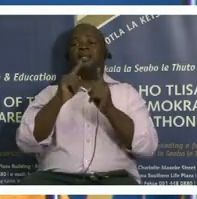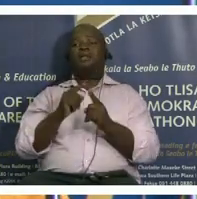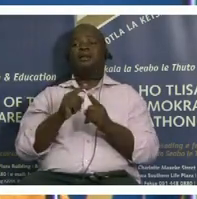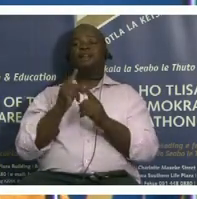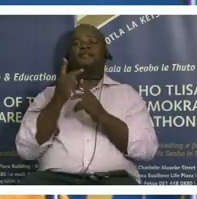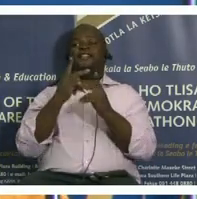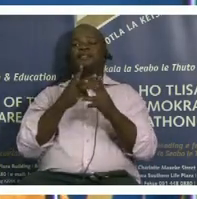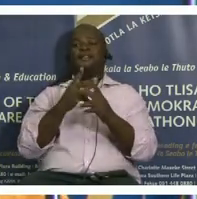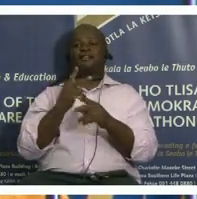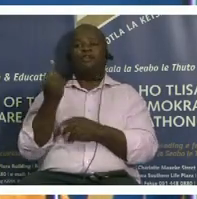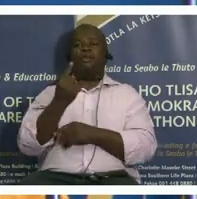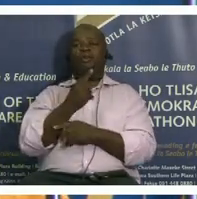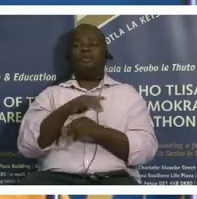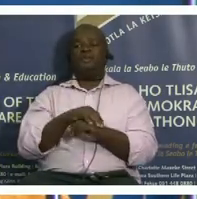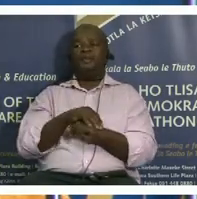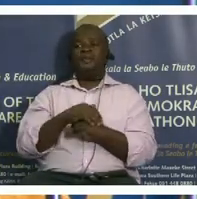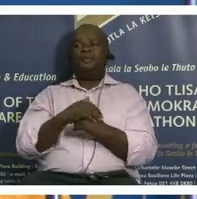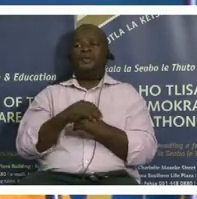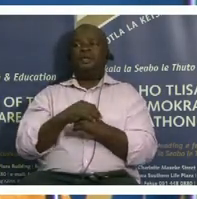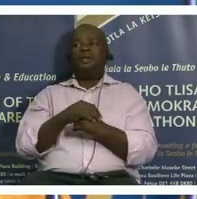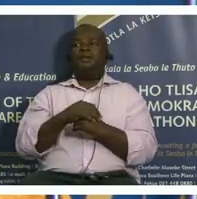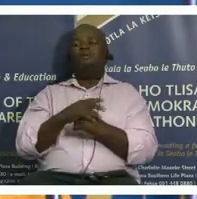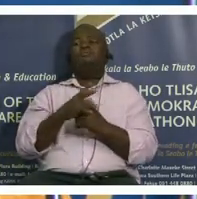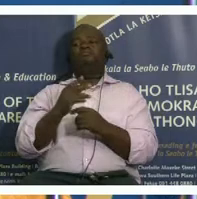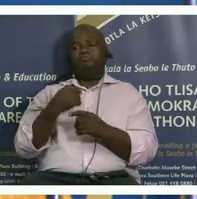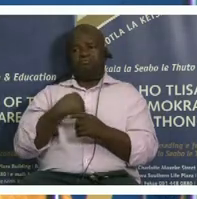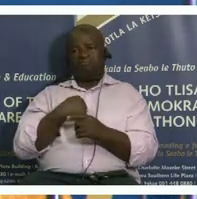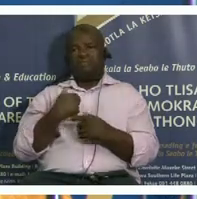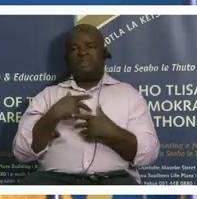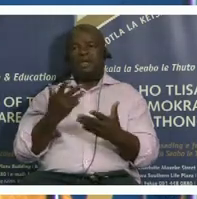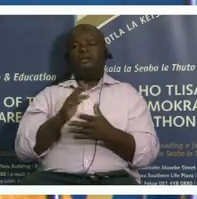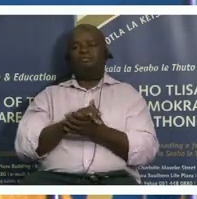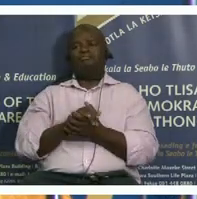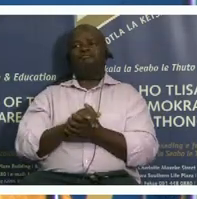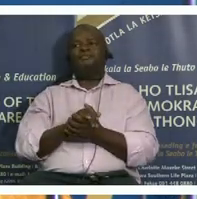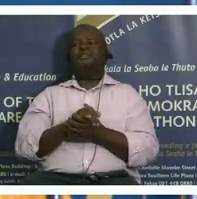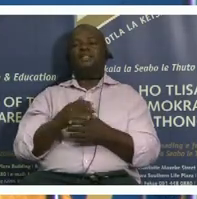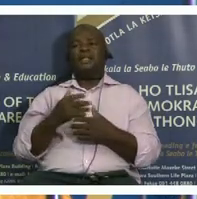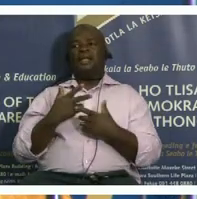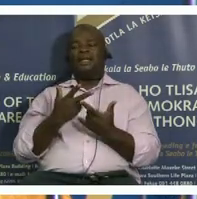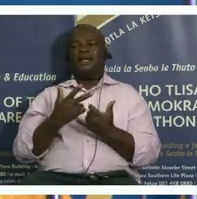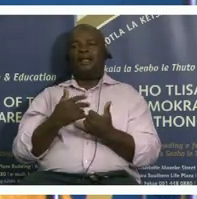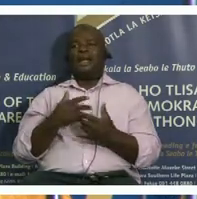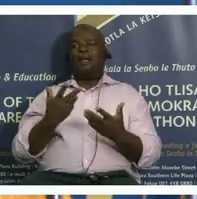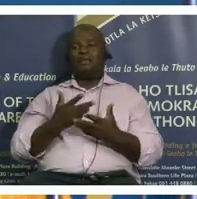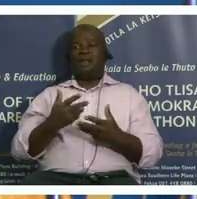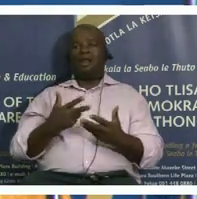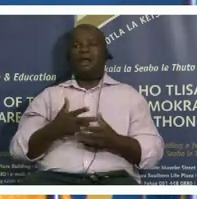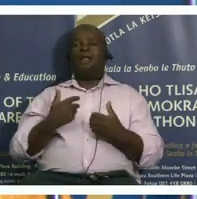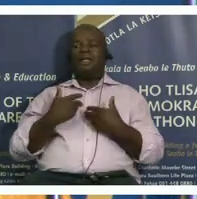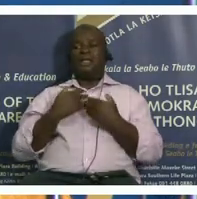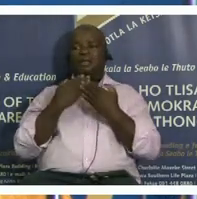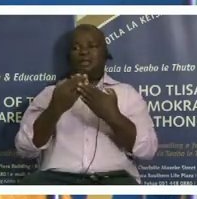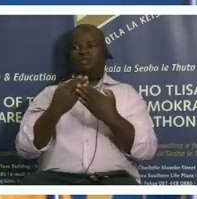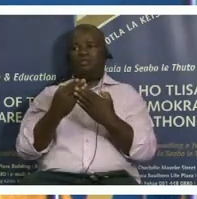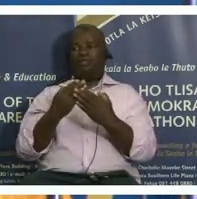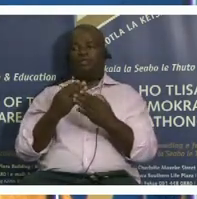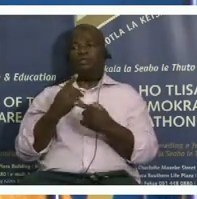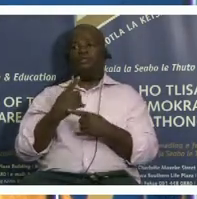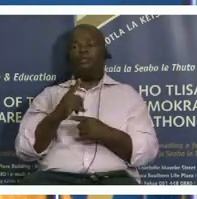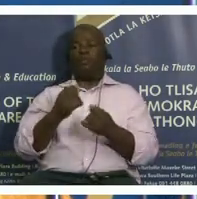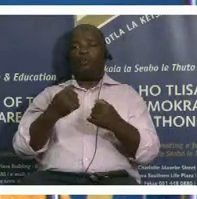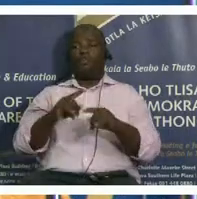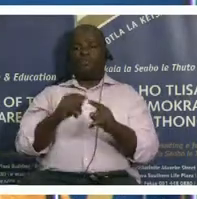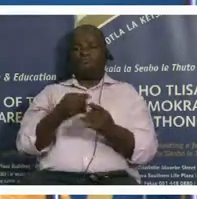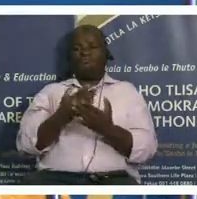and gentlemen, let me begin by expressing my gratitude for the rare opportunity I've been granted to